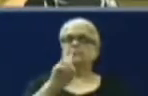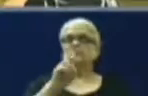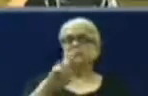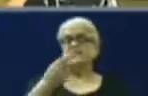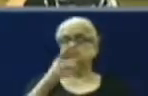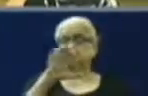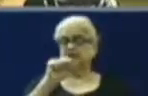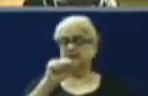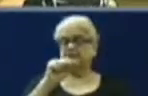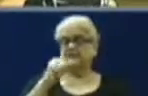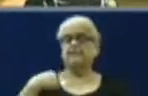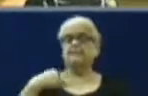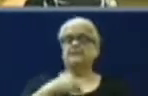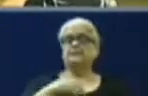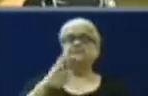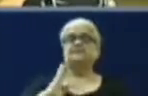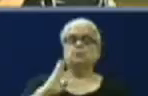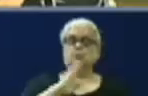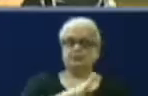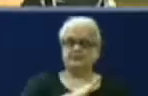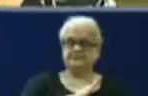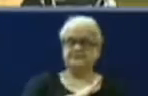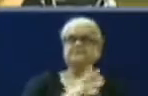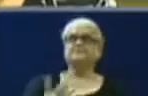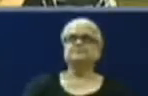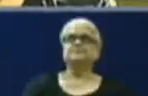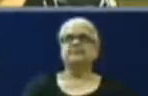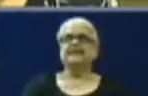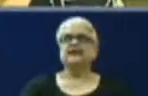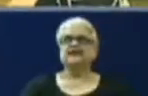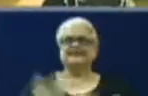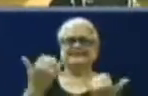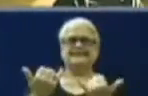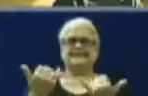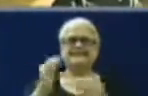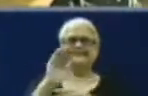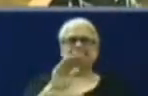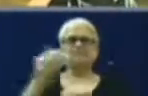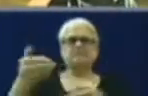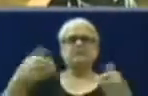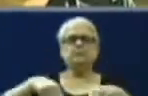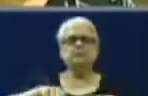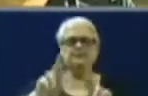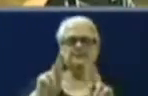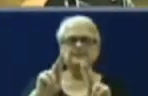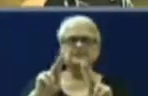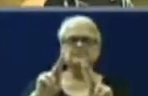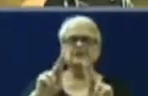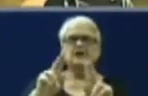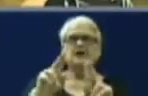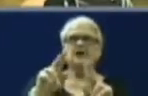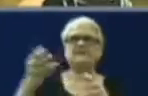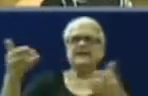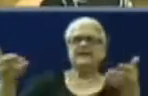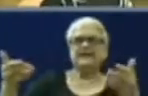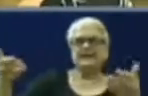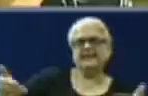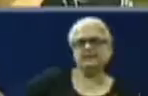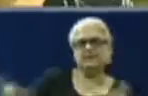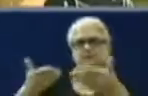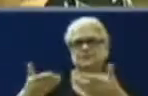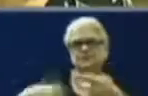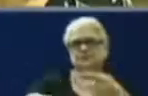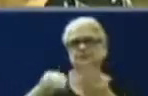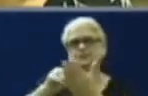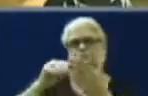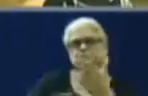of Education, this evening we have the privilege of introducing to you students who will demonstrate